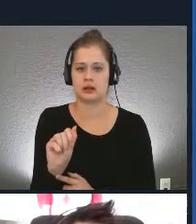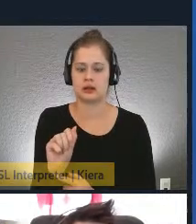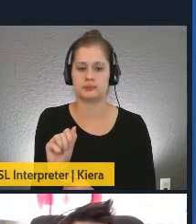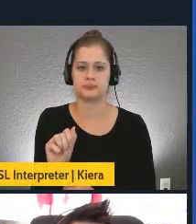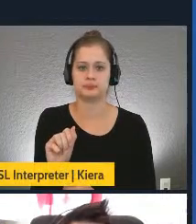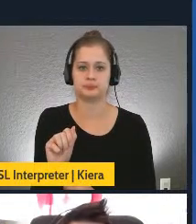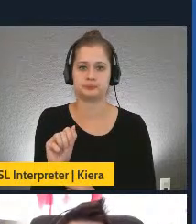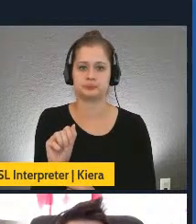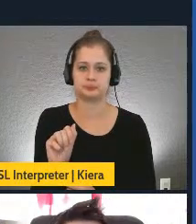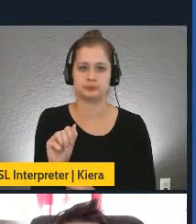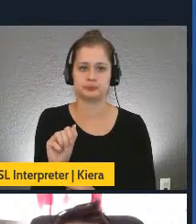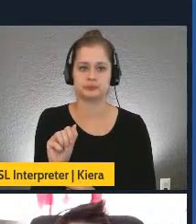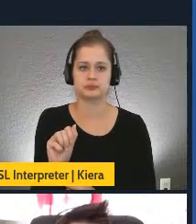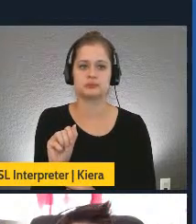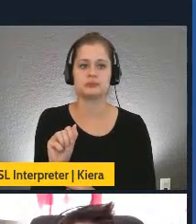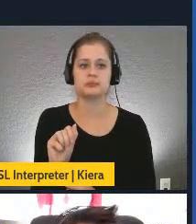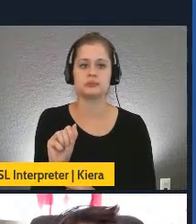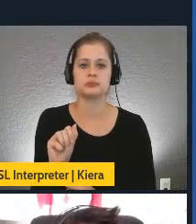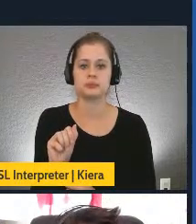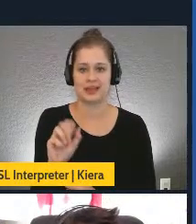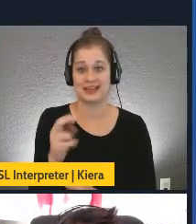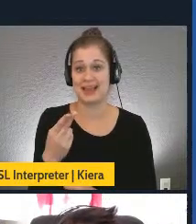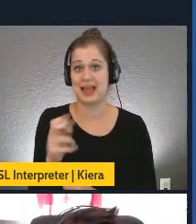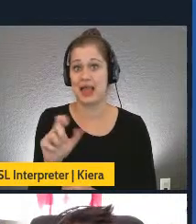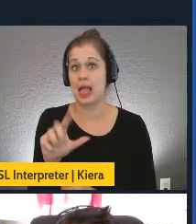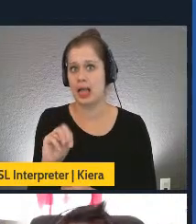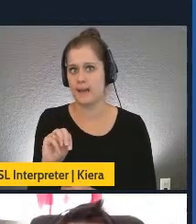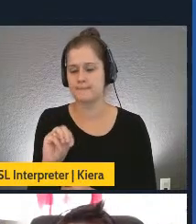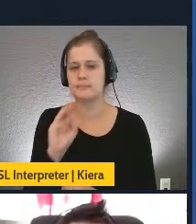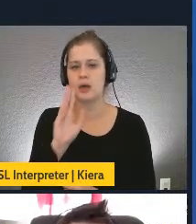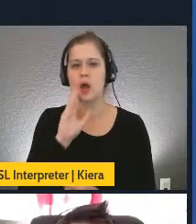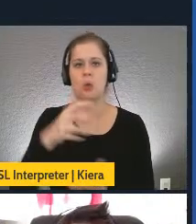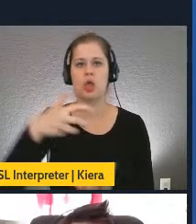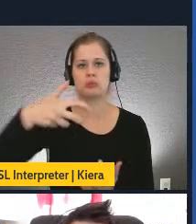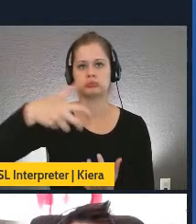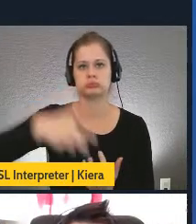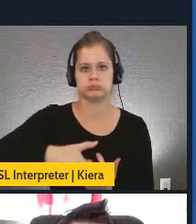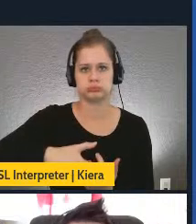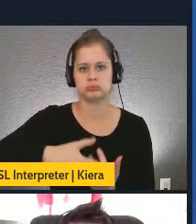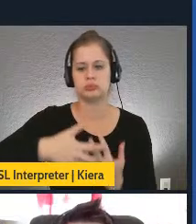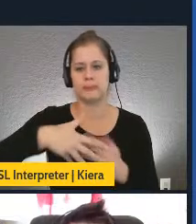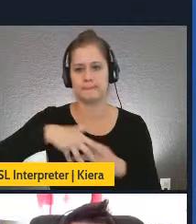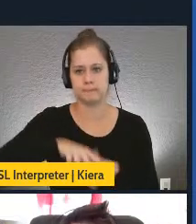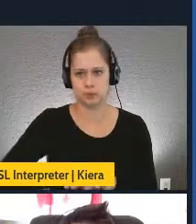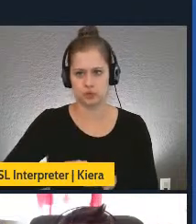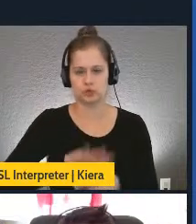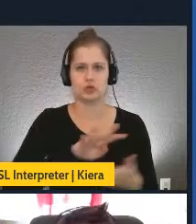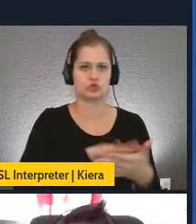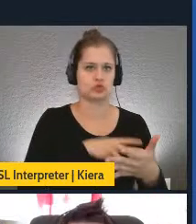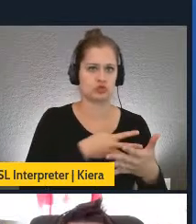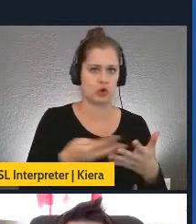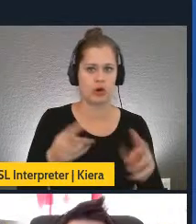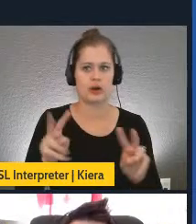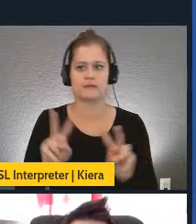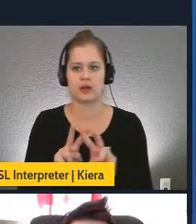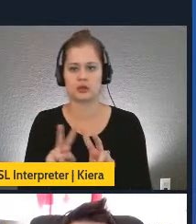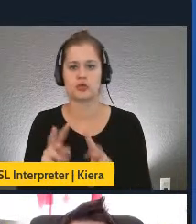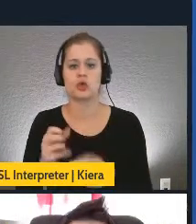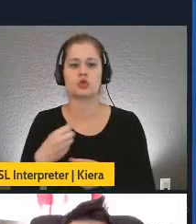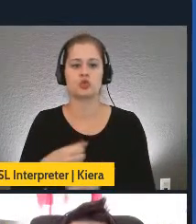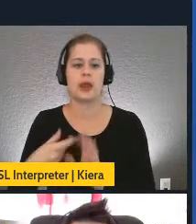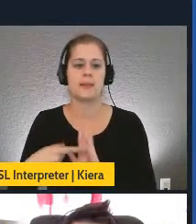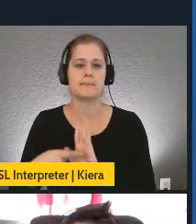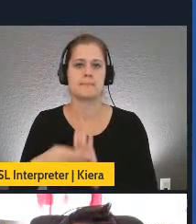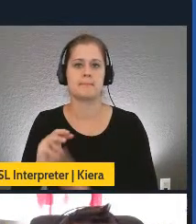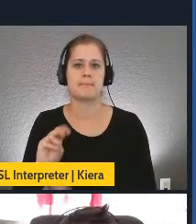map, and Helm merges the chart and the values to create a manifest that you can